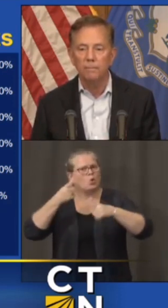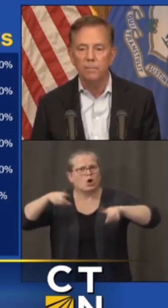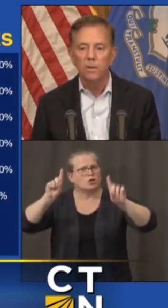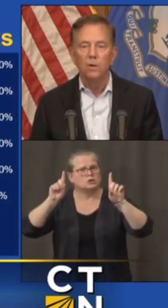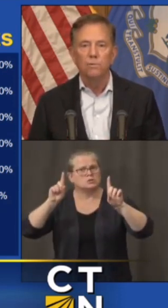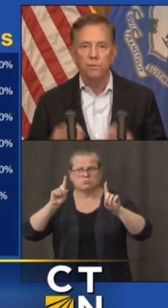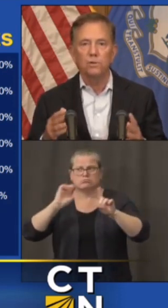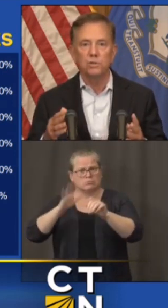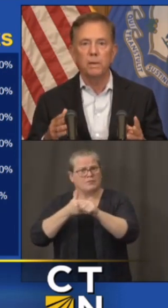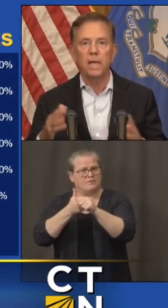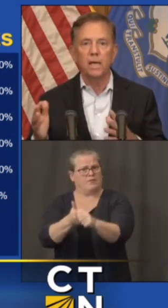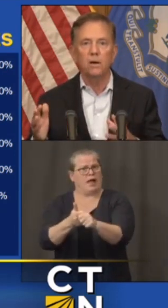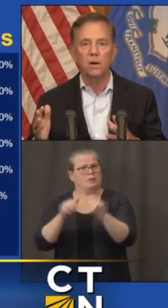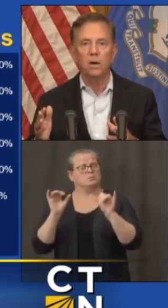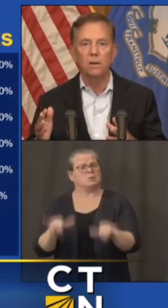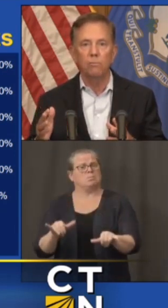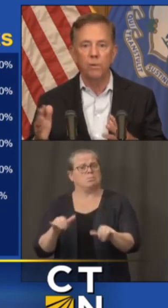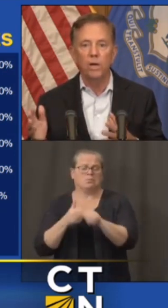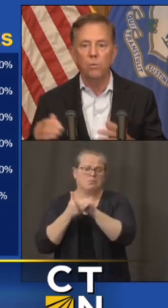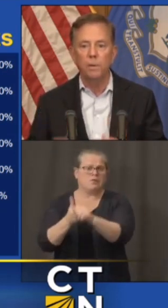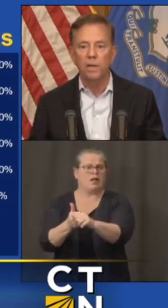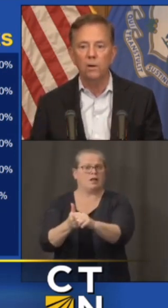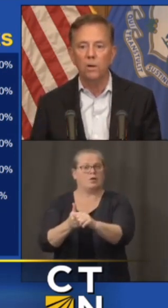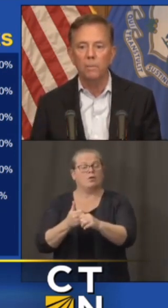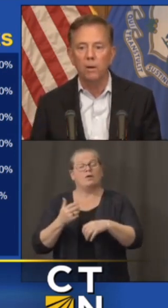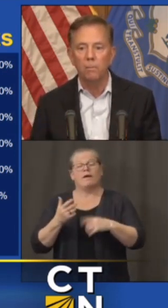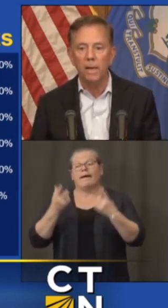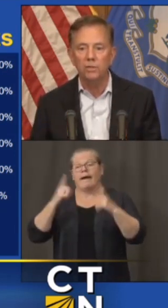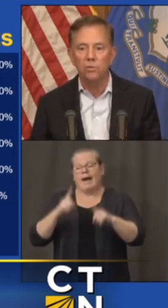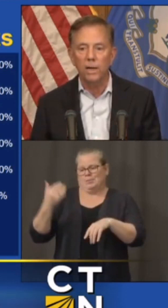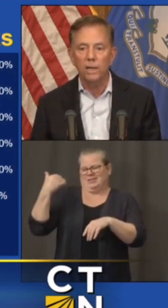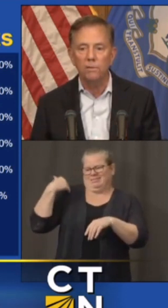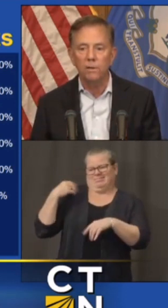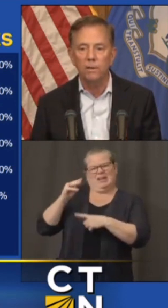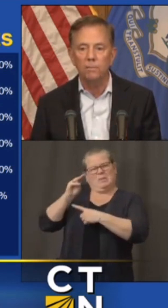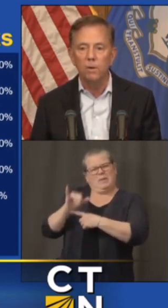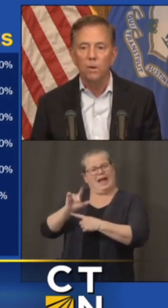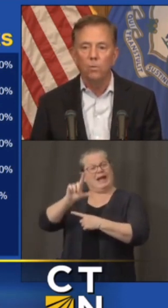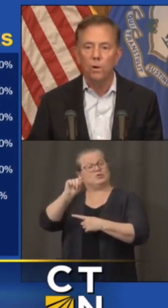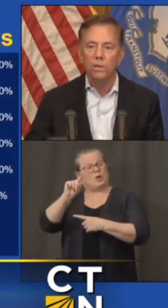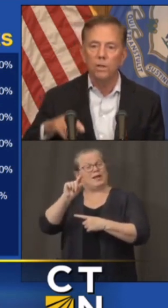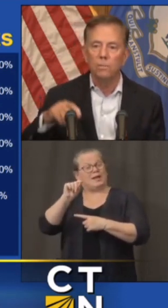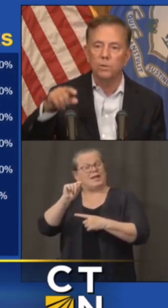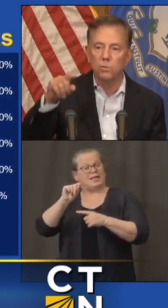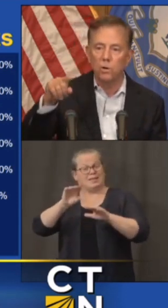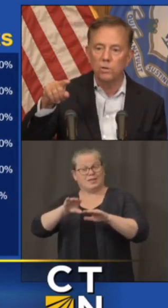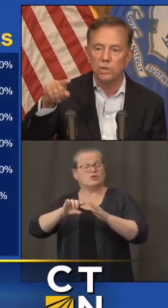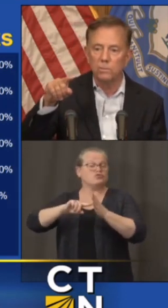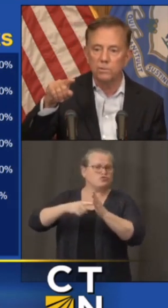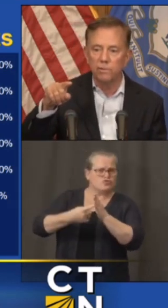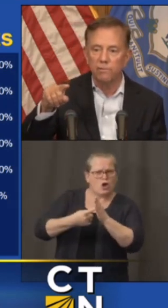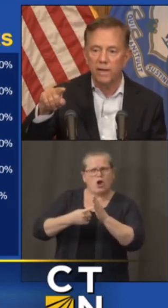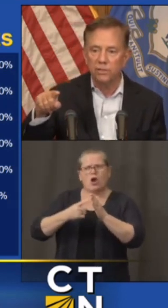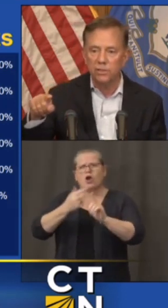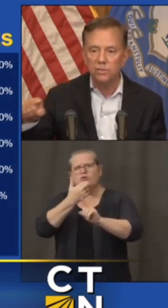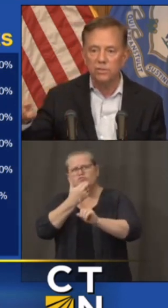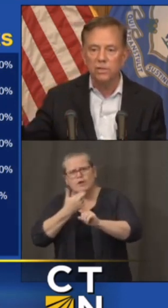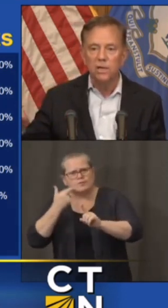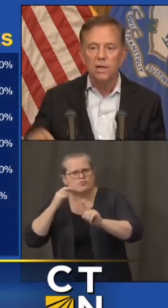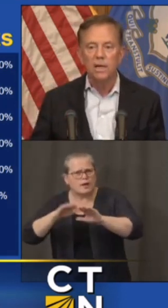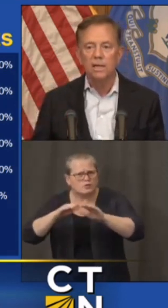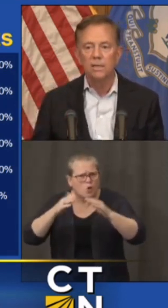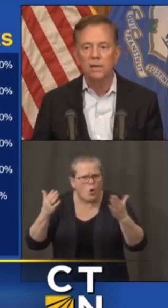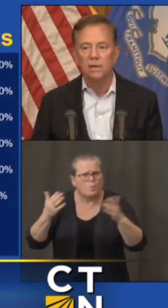we first began our reopening on about May 20th, where the numbers were in terms of